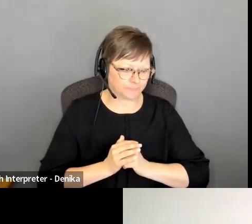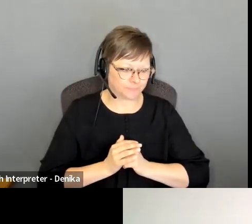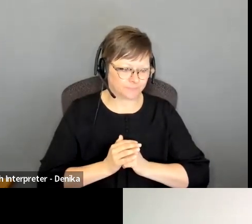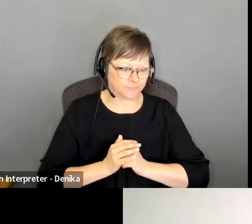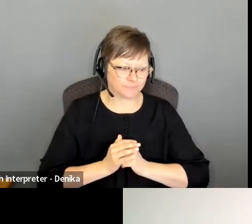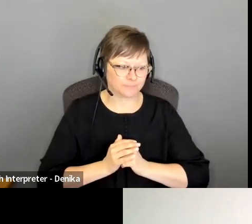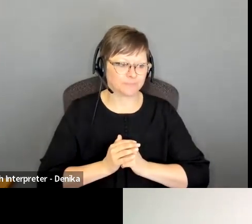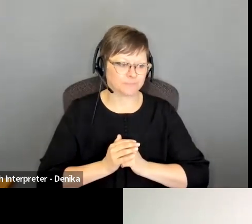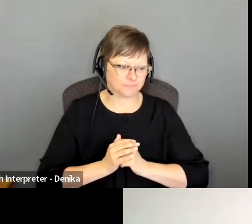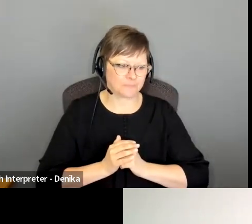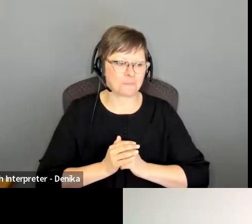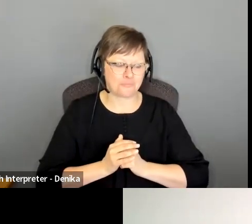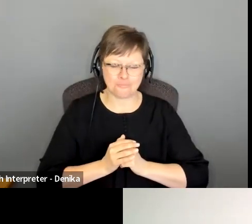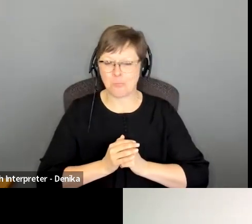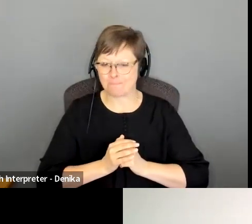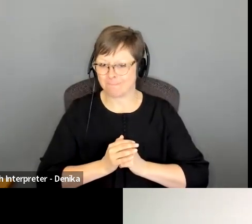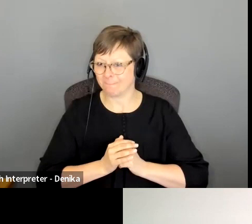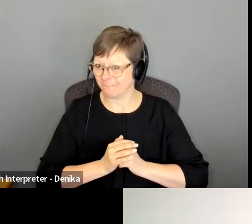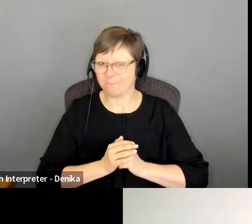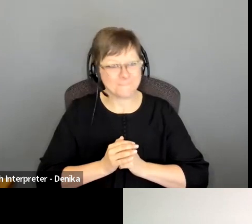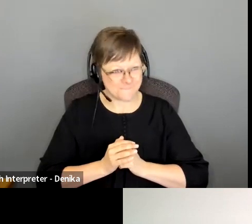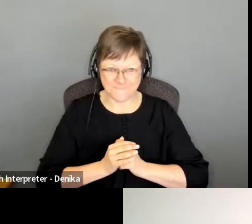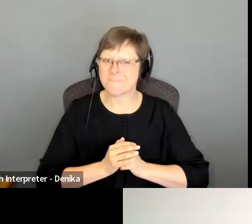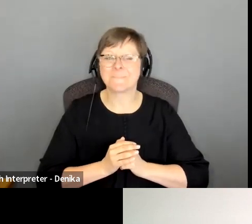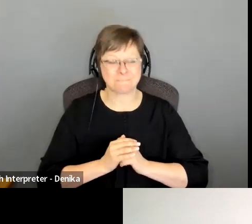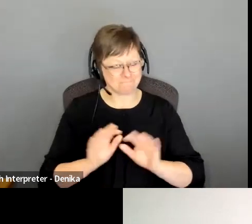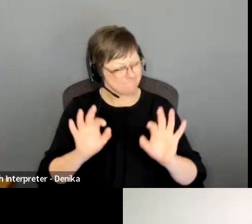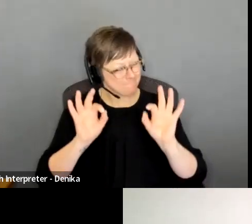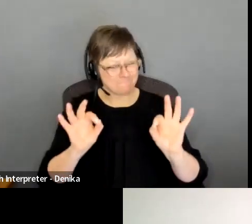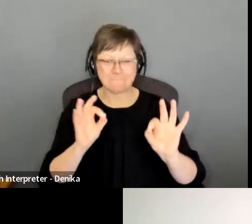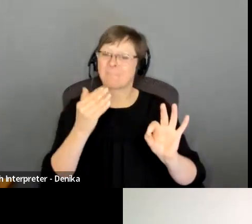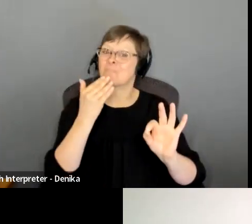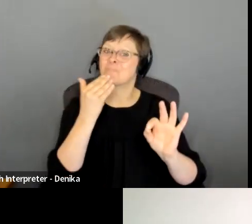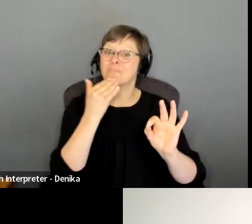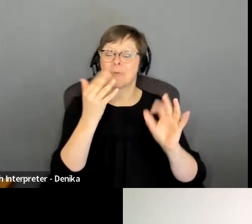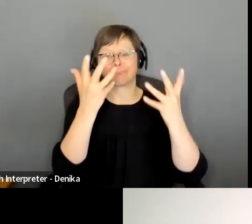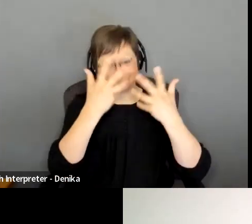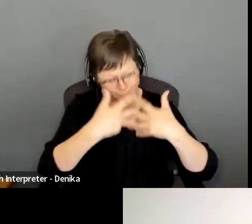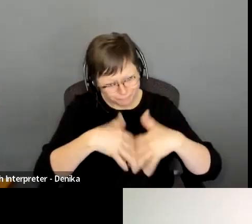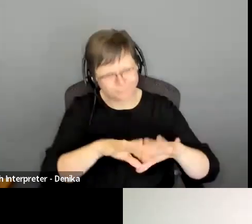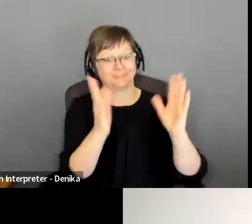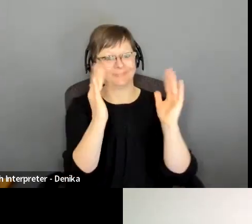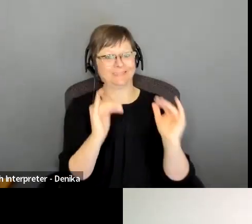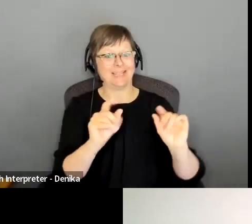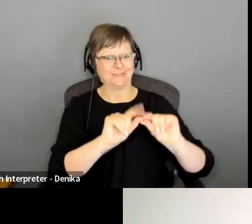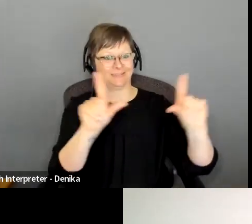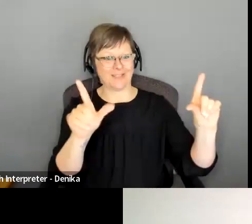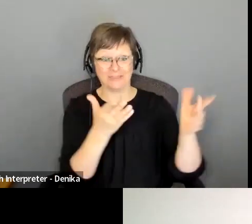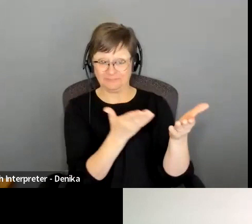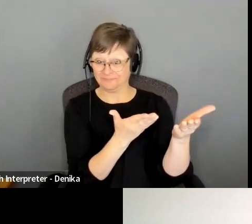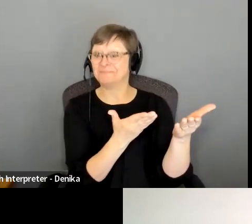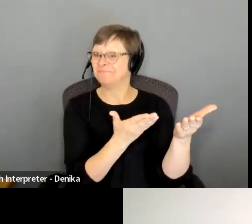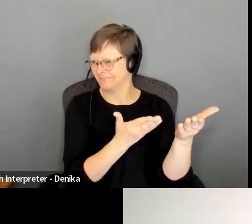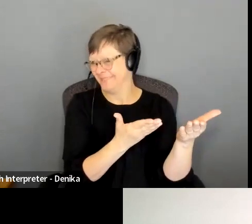Great. I think this is a great launch pad to step into our next slide, which is,